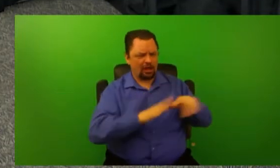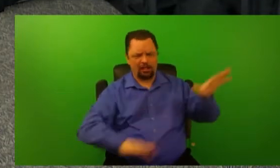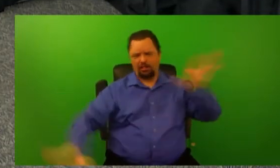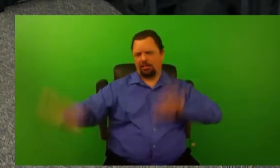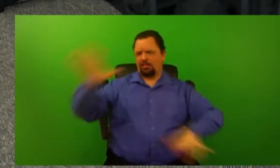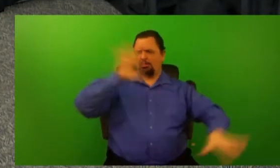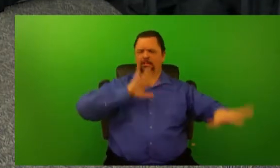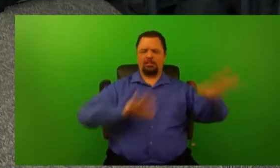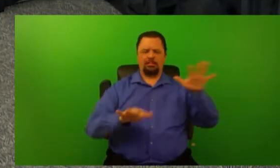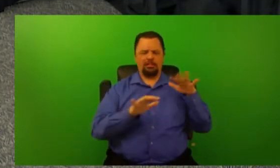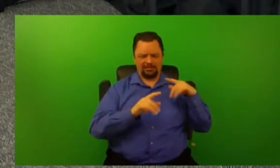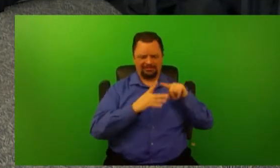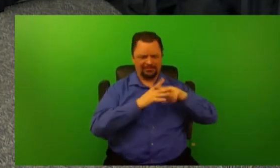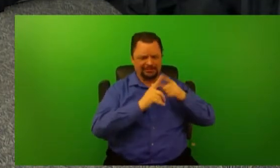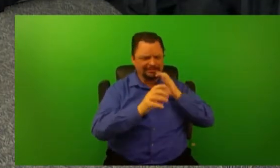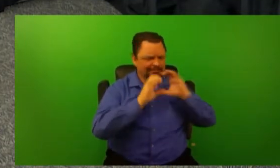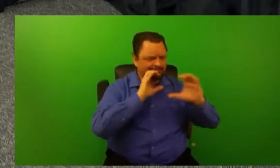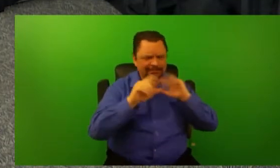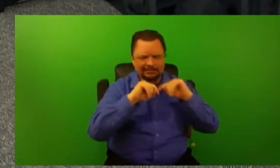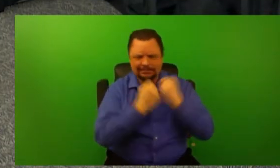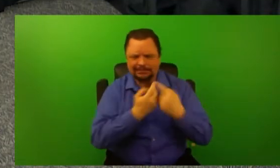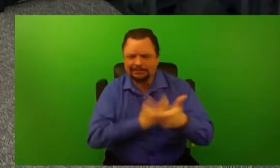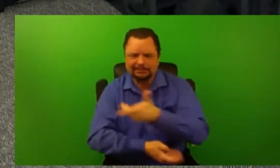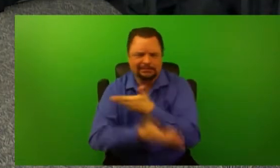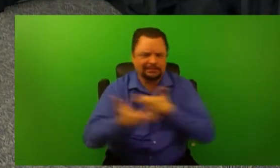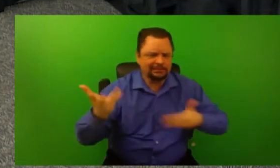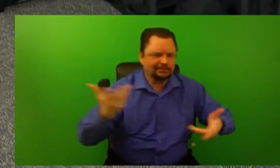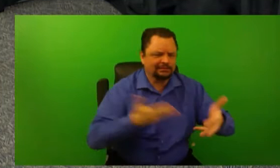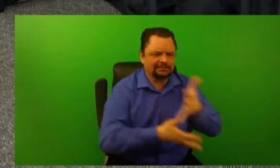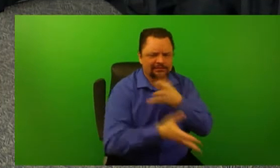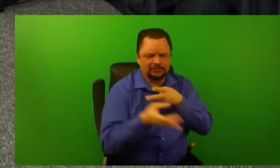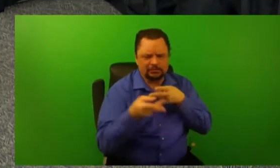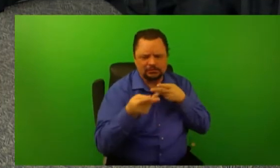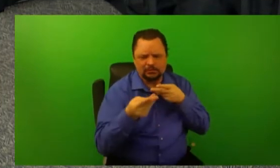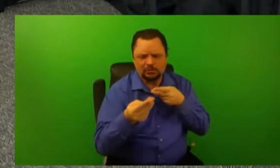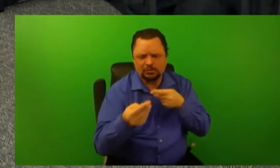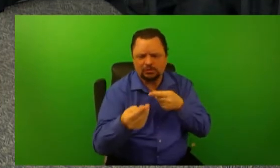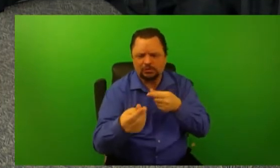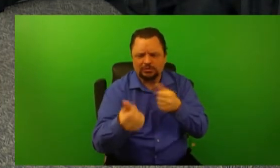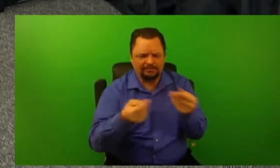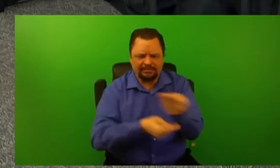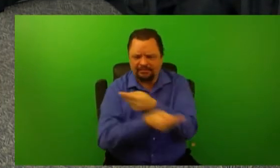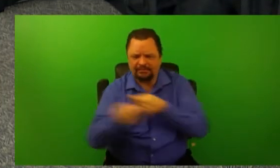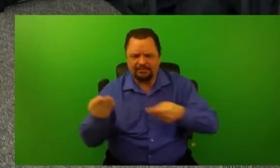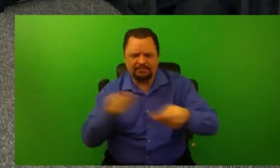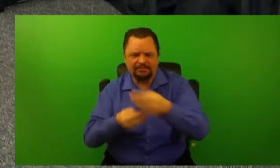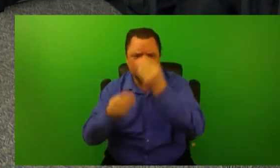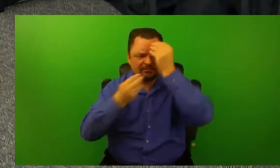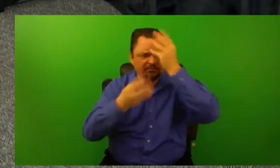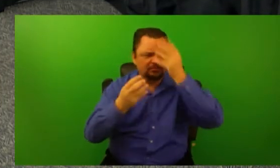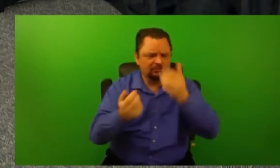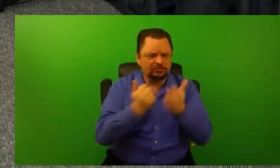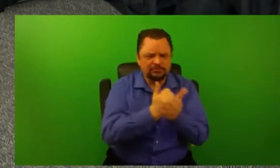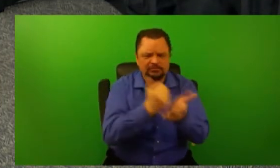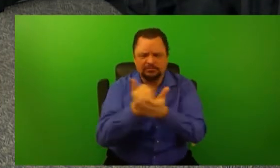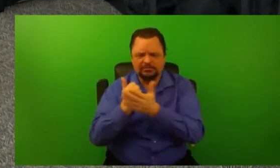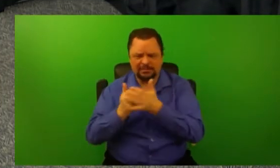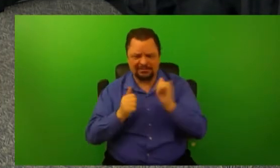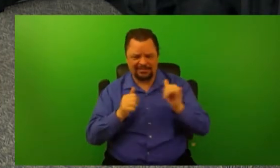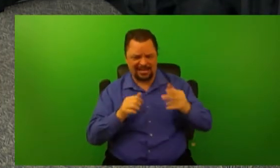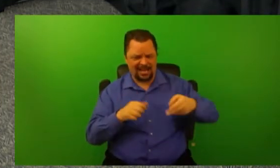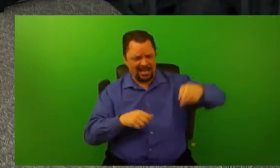our communications team and their tremendous work to facilitate and support that high volume of media stories